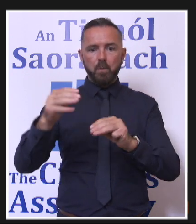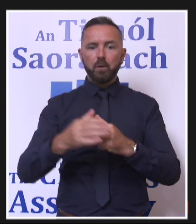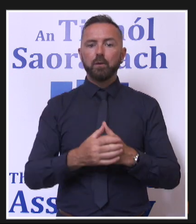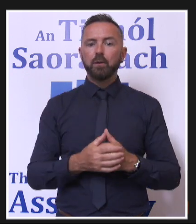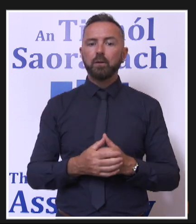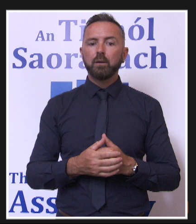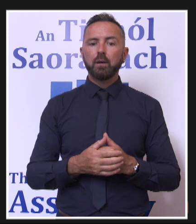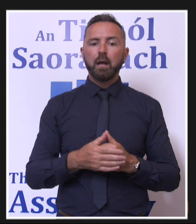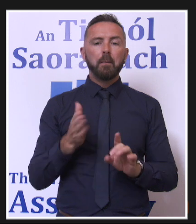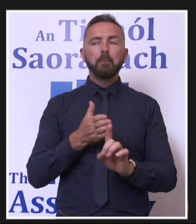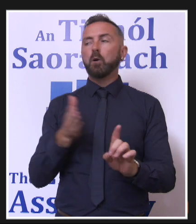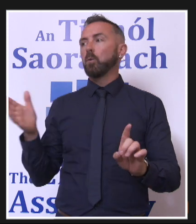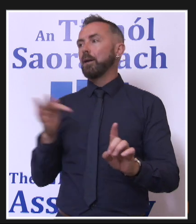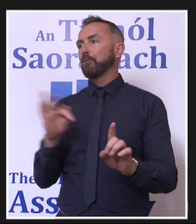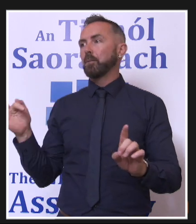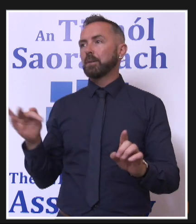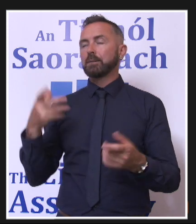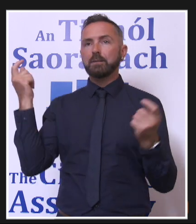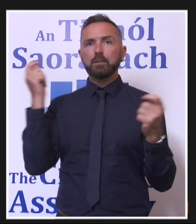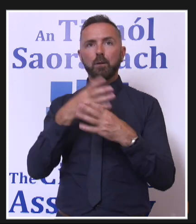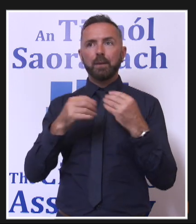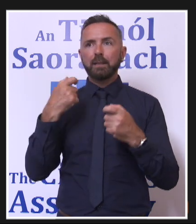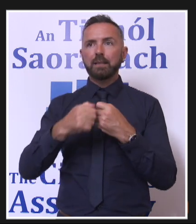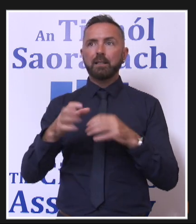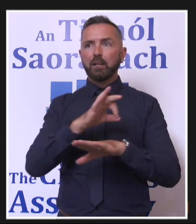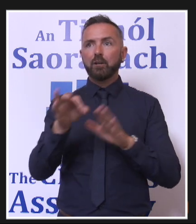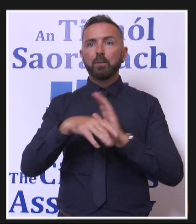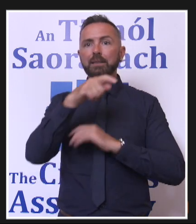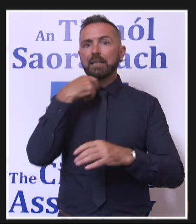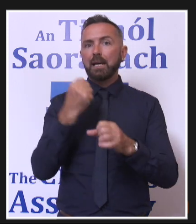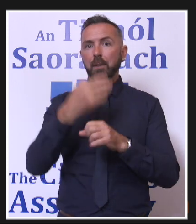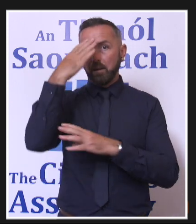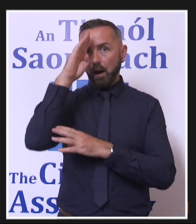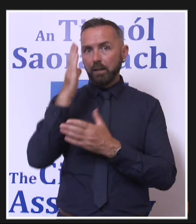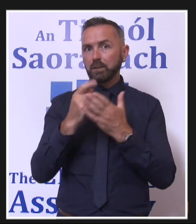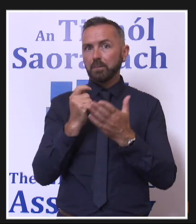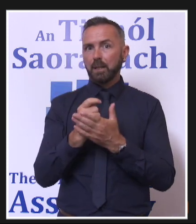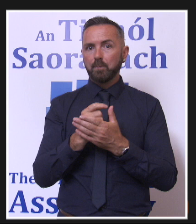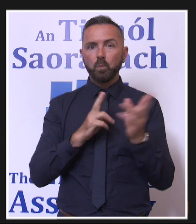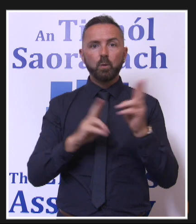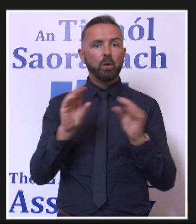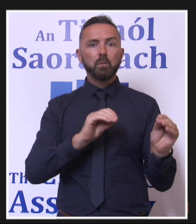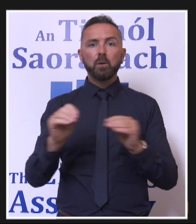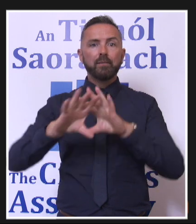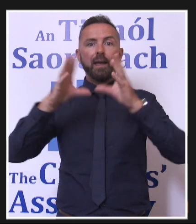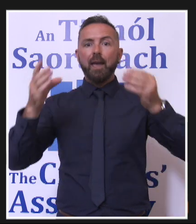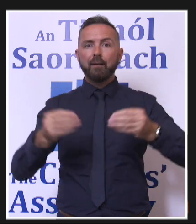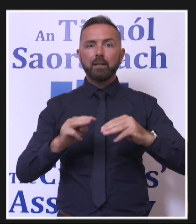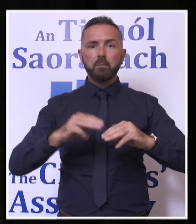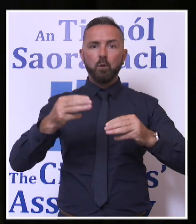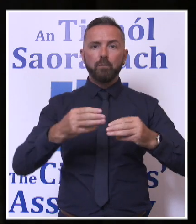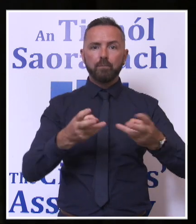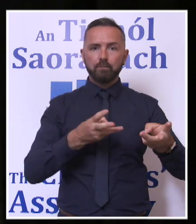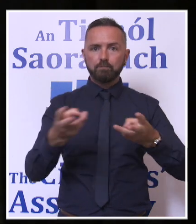some of the nonsense that our government sort of speaks about Ireland at times. We would just move everything more into a more